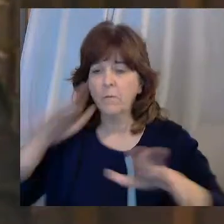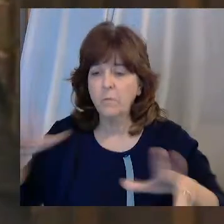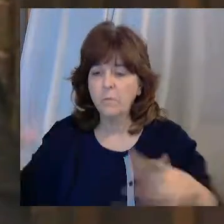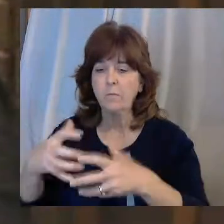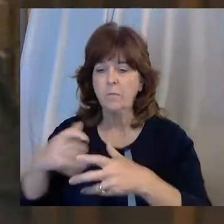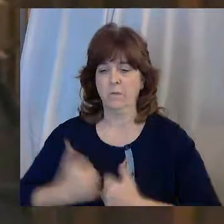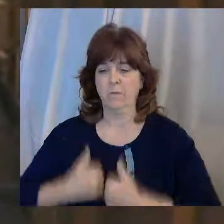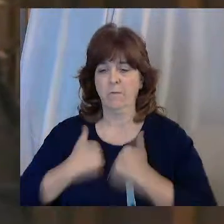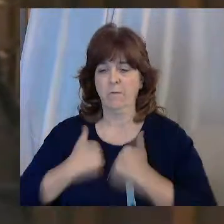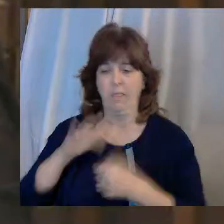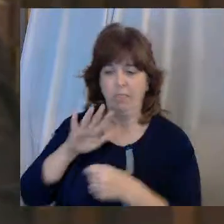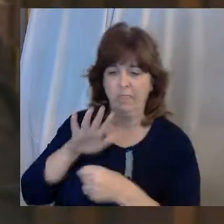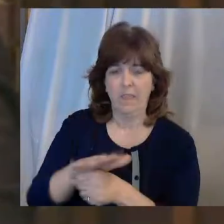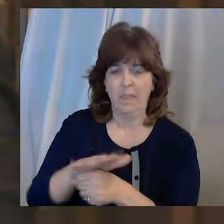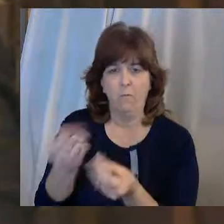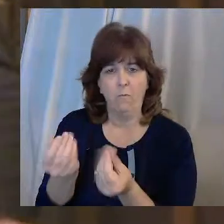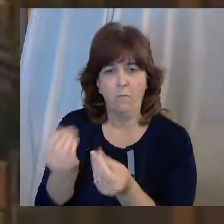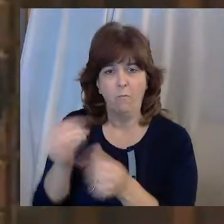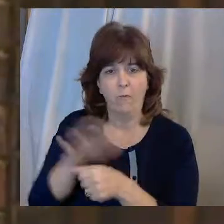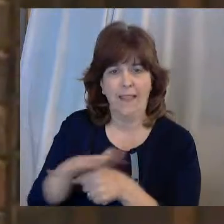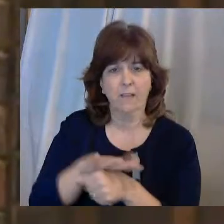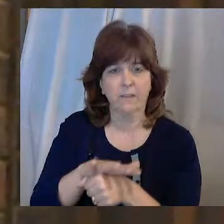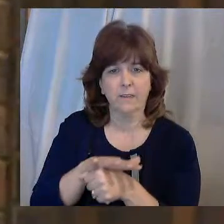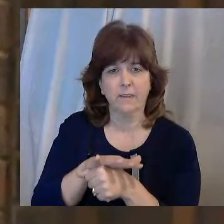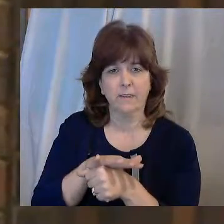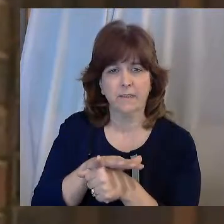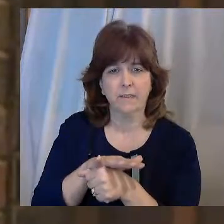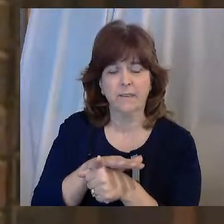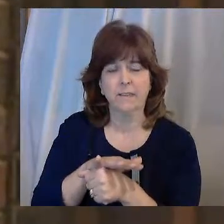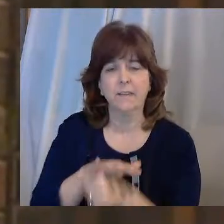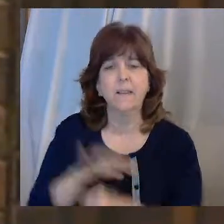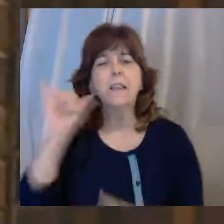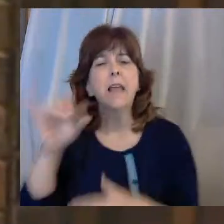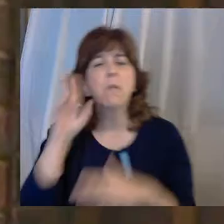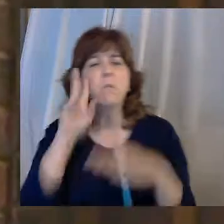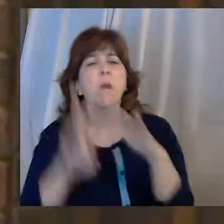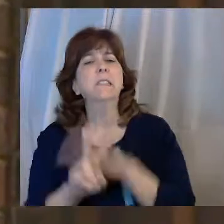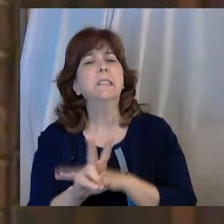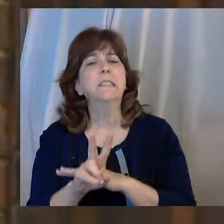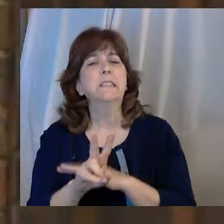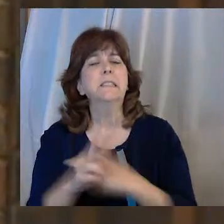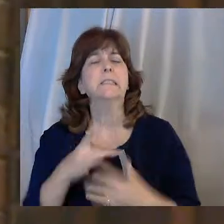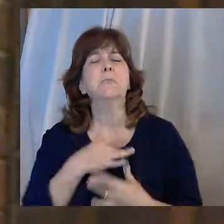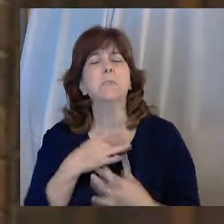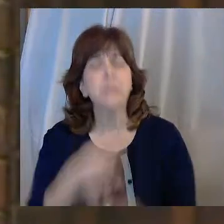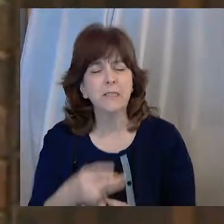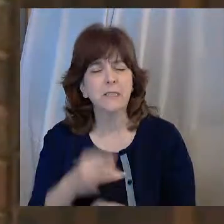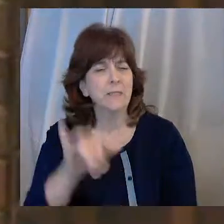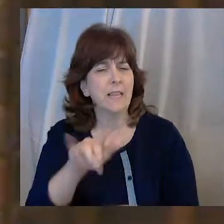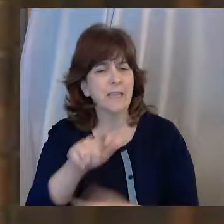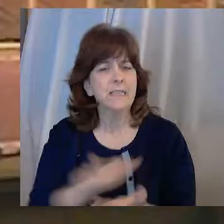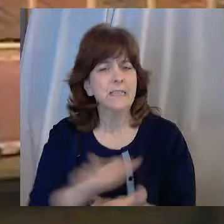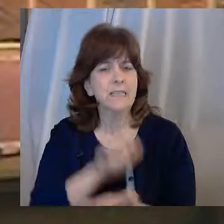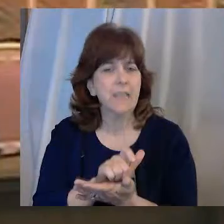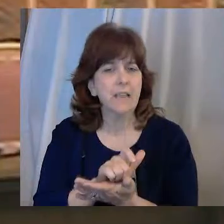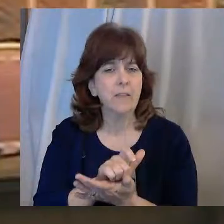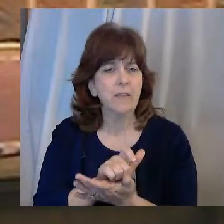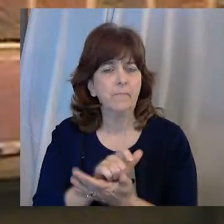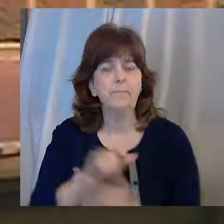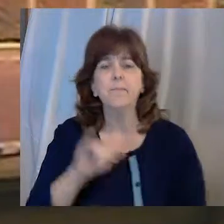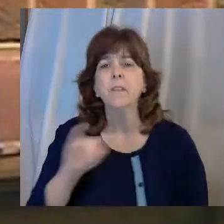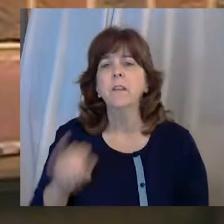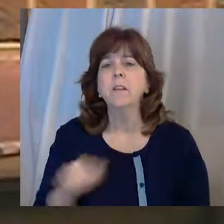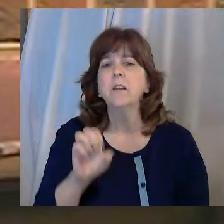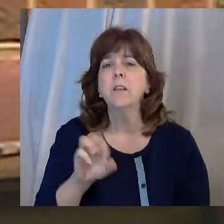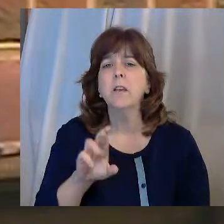land. The prophecy of Jeremiah comes in an interesting time frame. Jeremiah was the last prophet to the people of Judah.